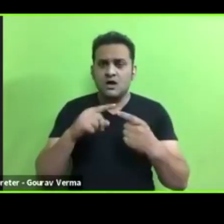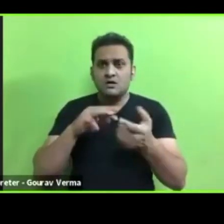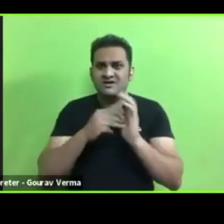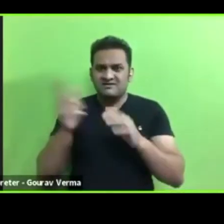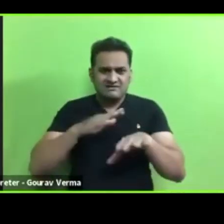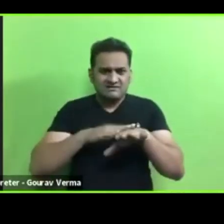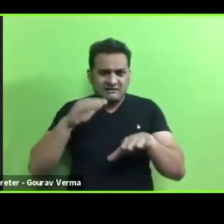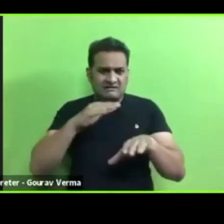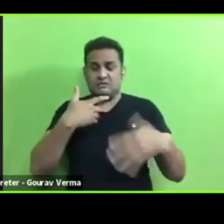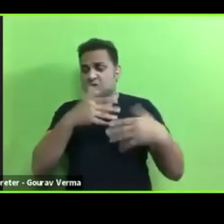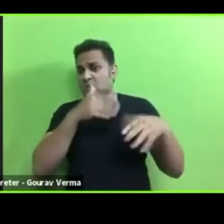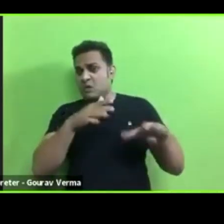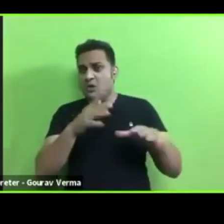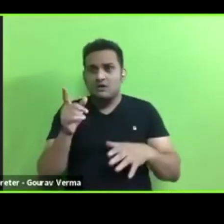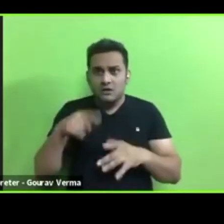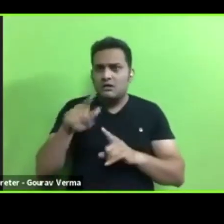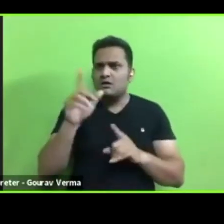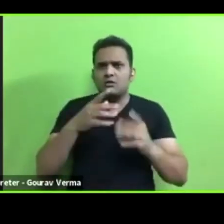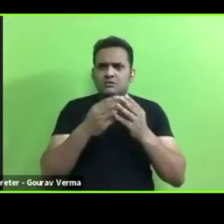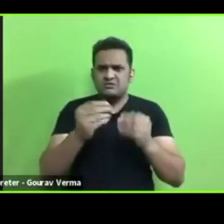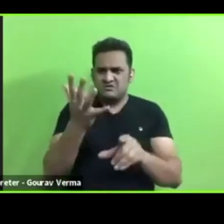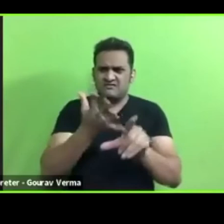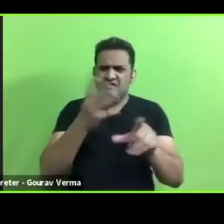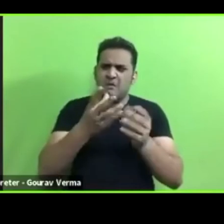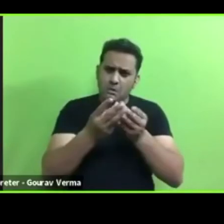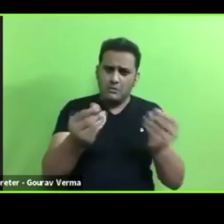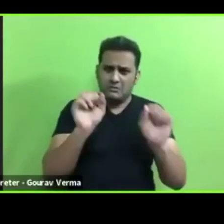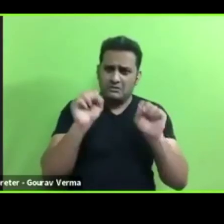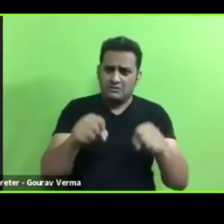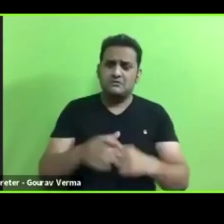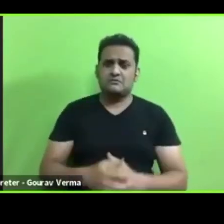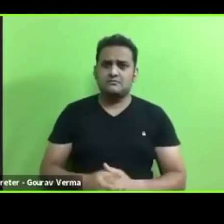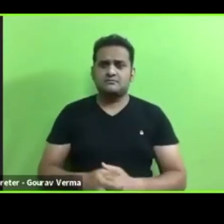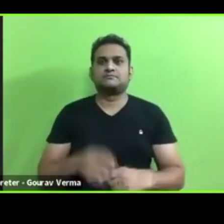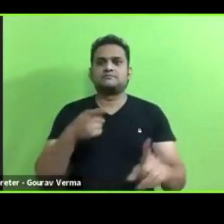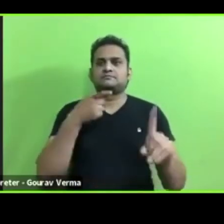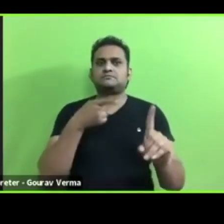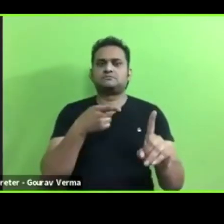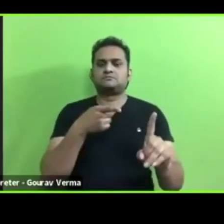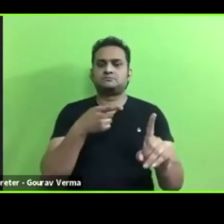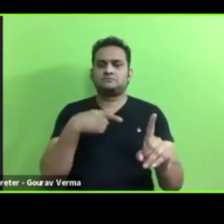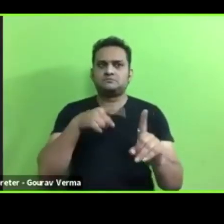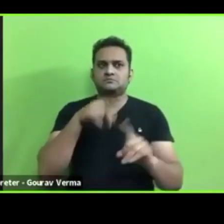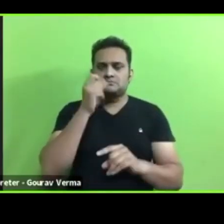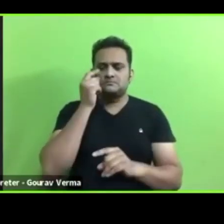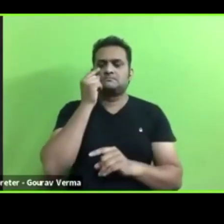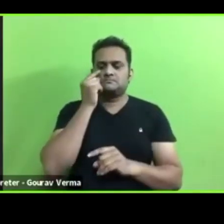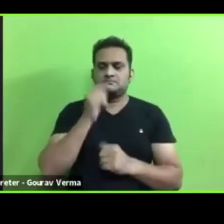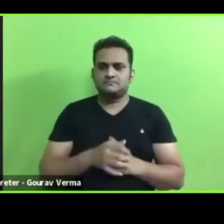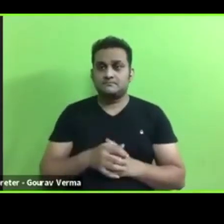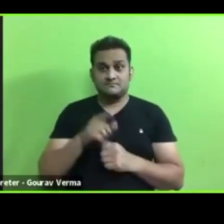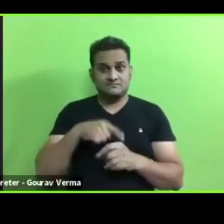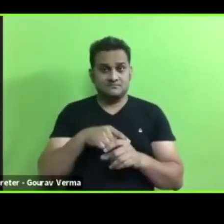untouchability will be resolved in merely 5 years." And this is poignant to convey